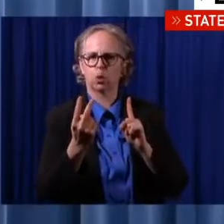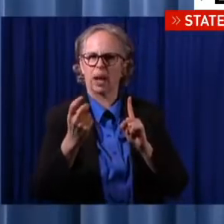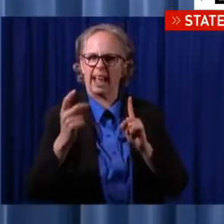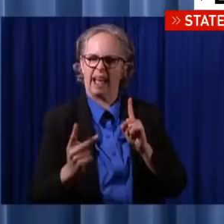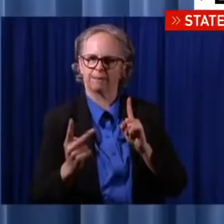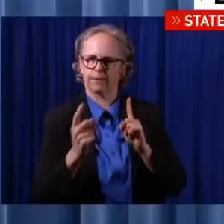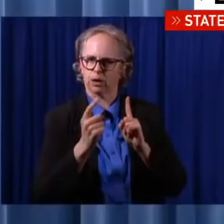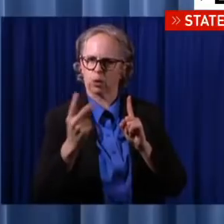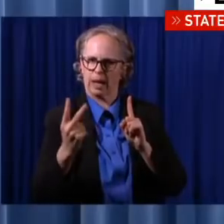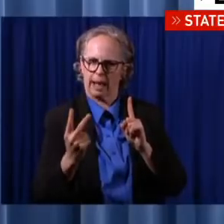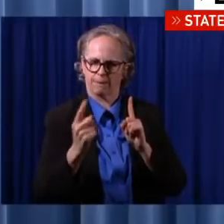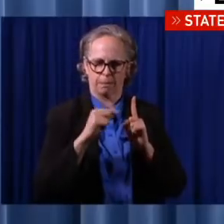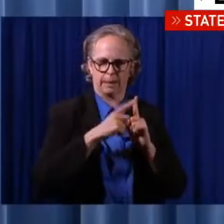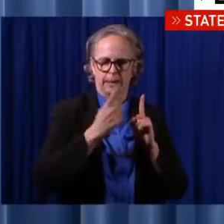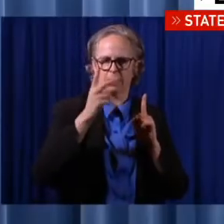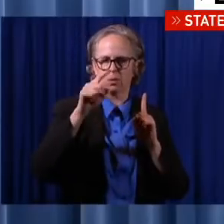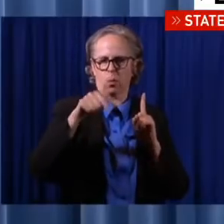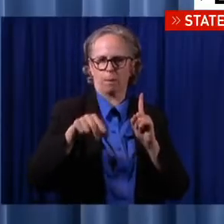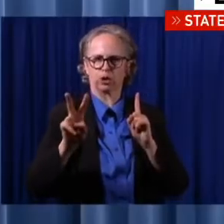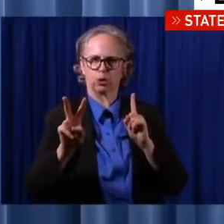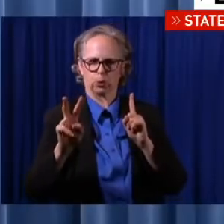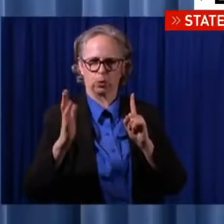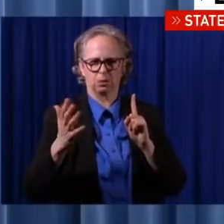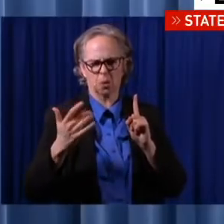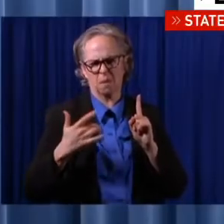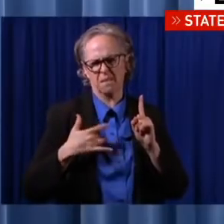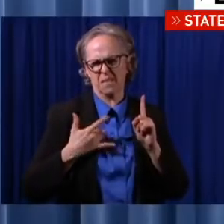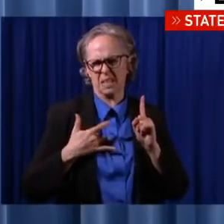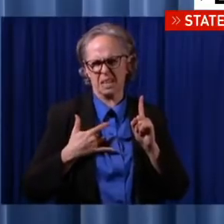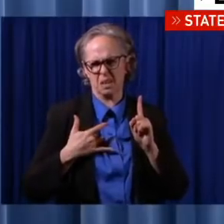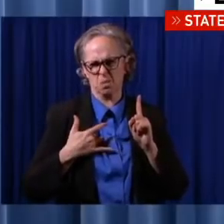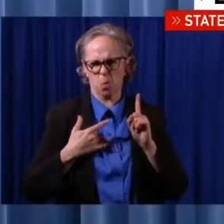ours was actually at one point approaching 3. The